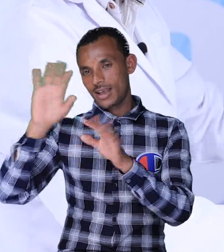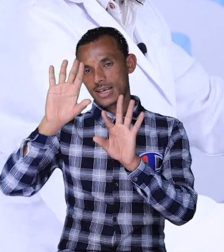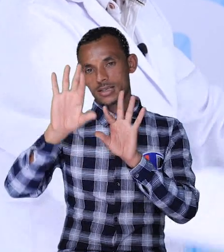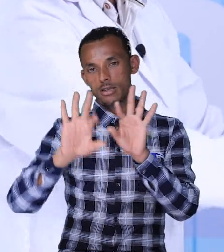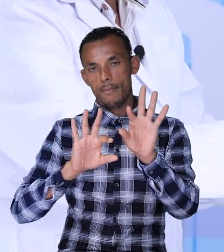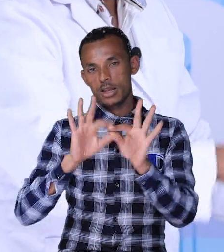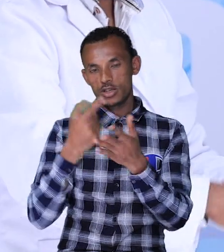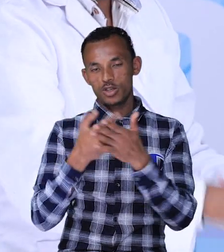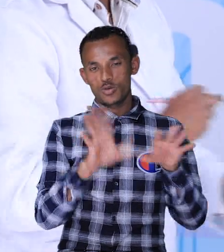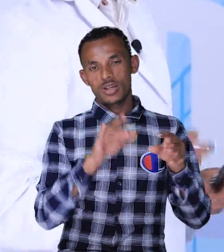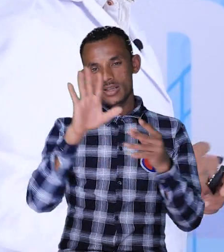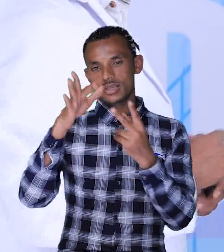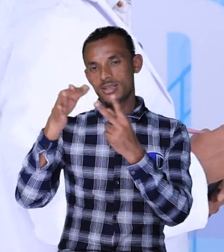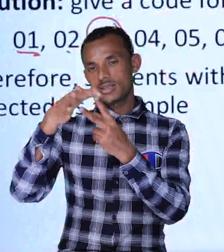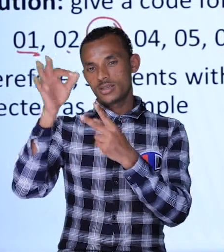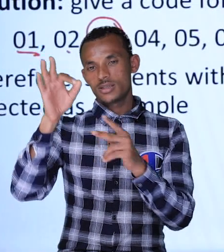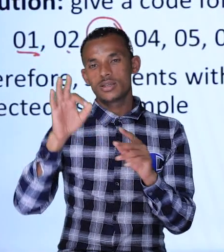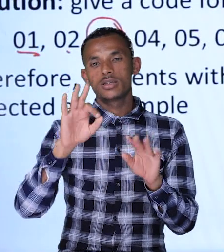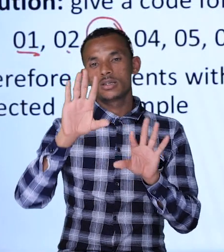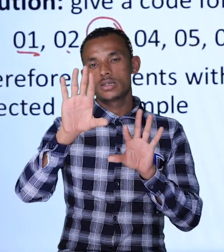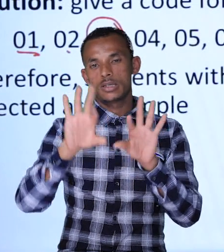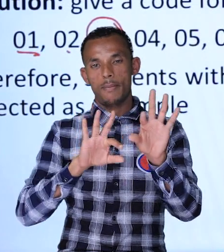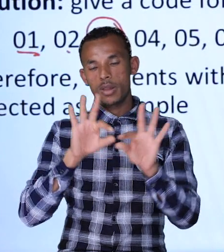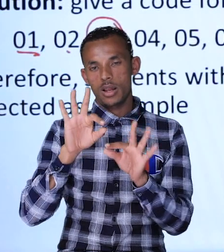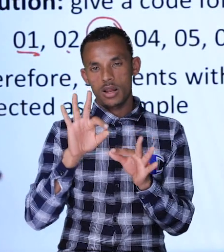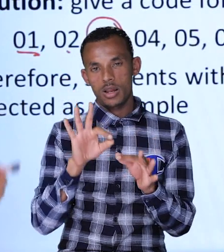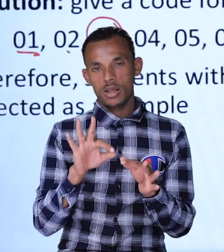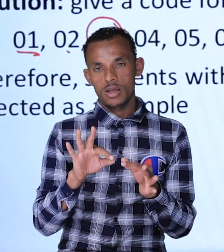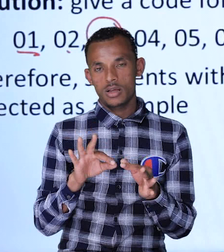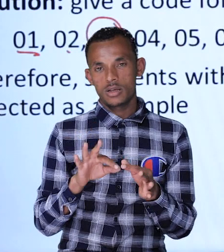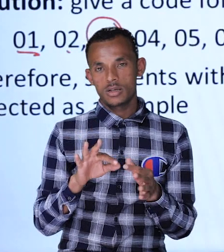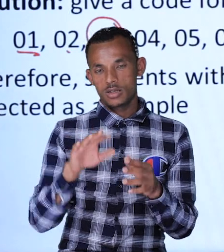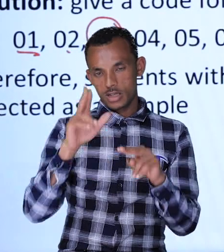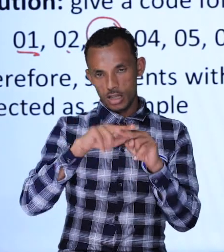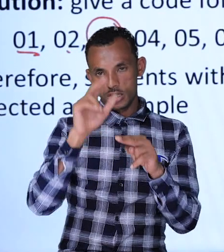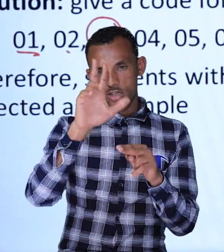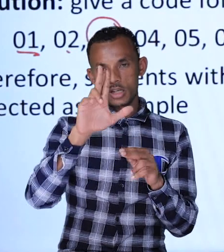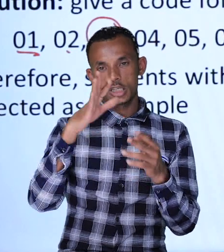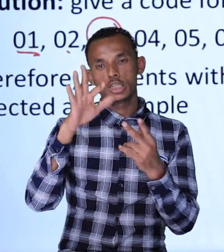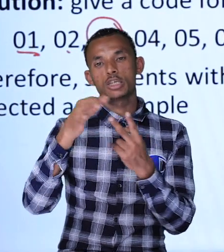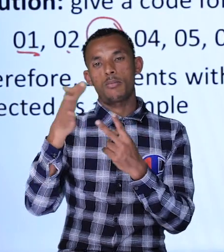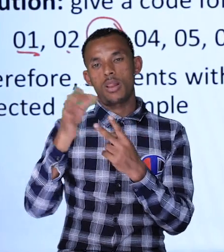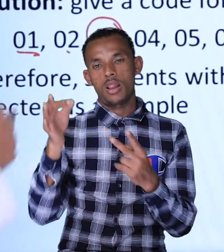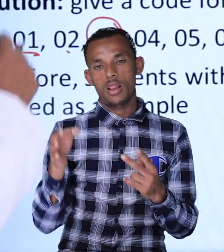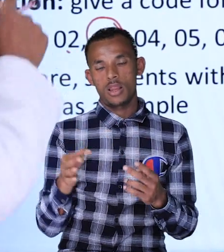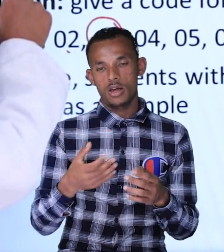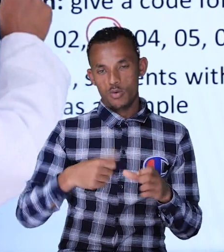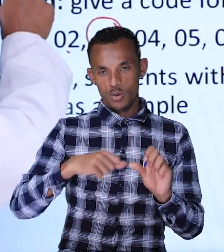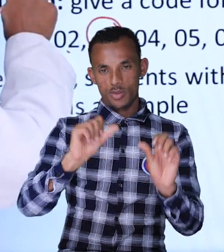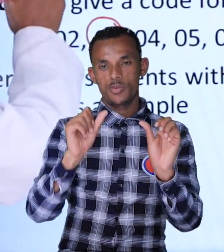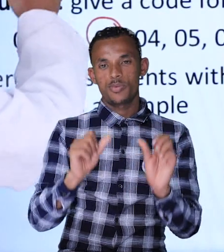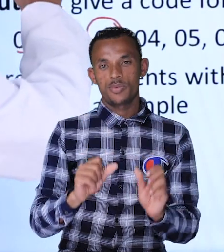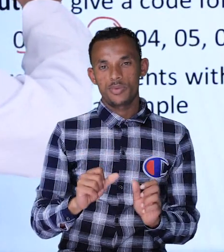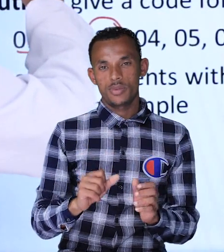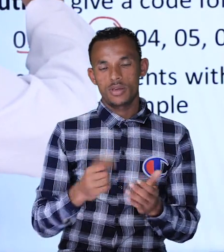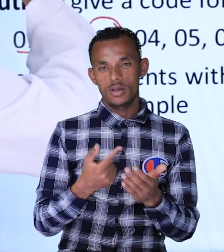This student will be selected as sample 1. We are just seeking 3 samples. So let's continue.